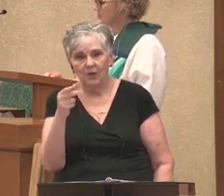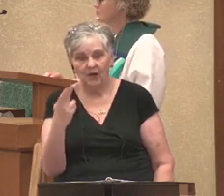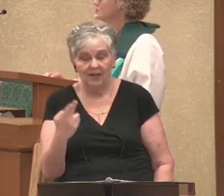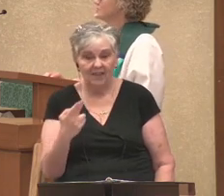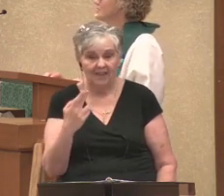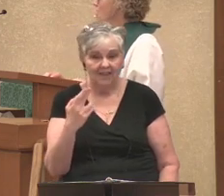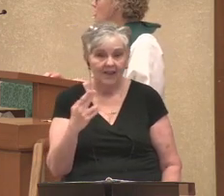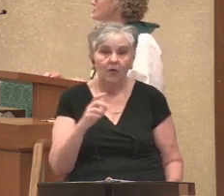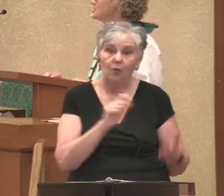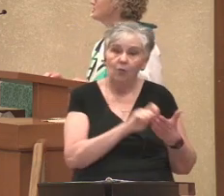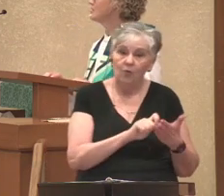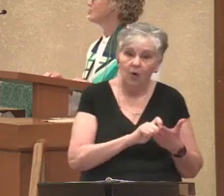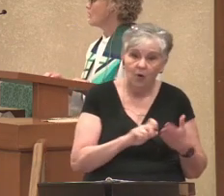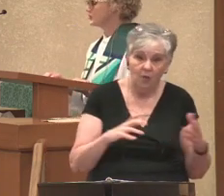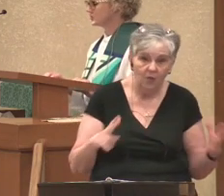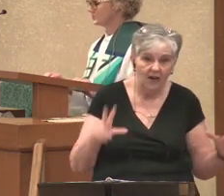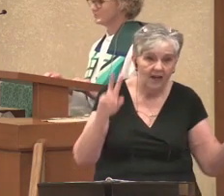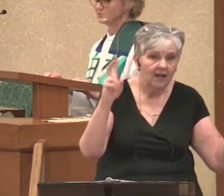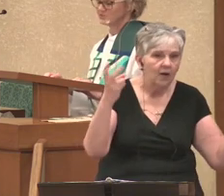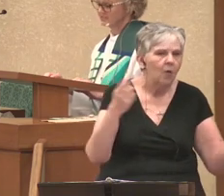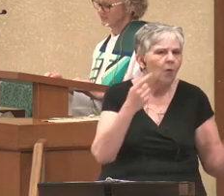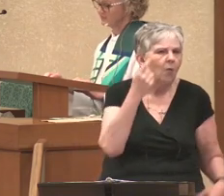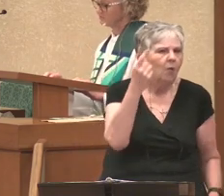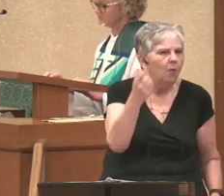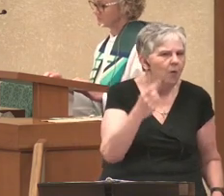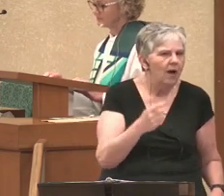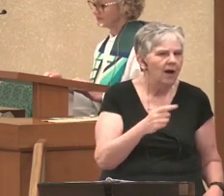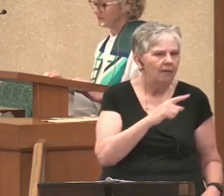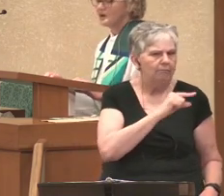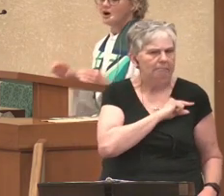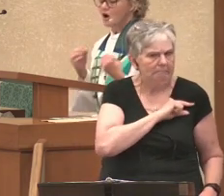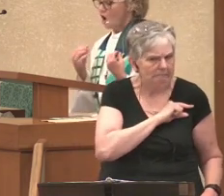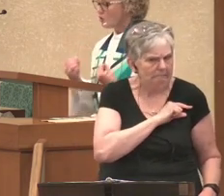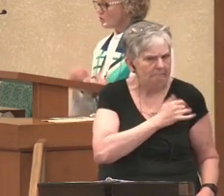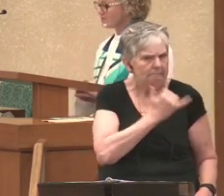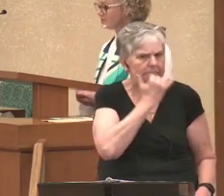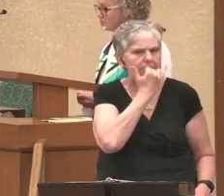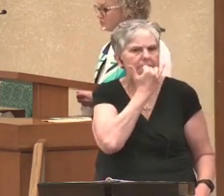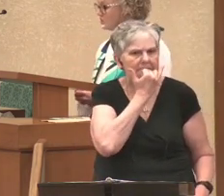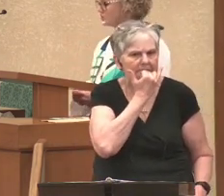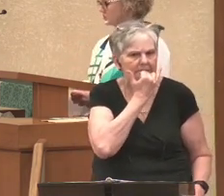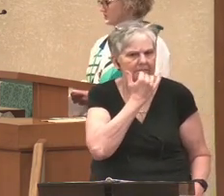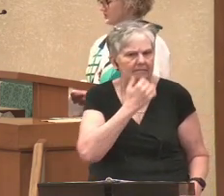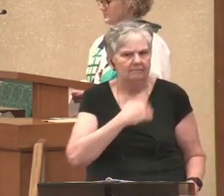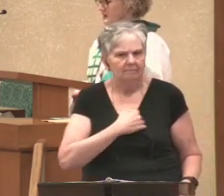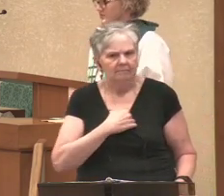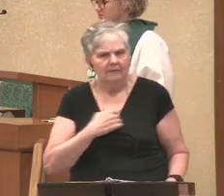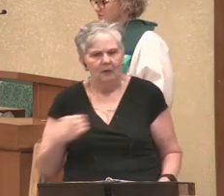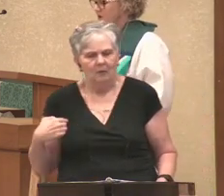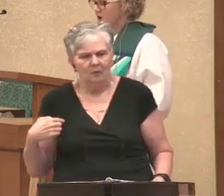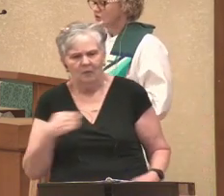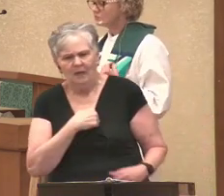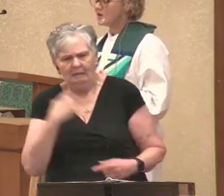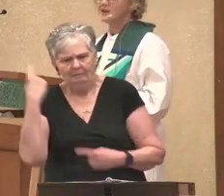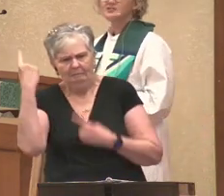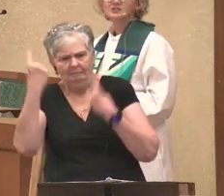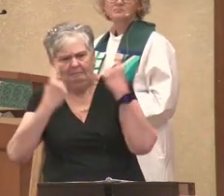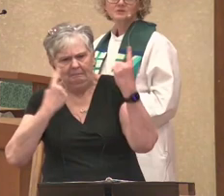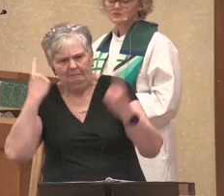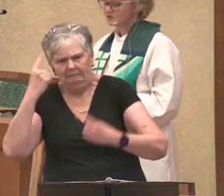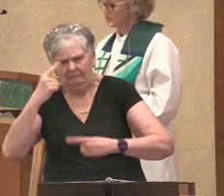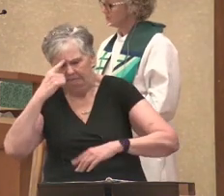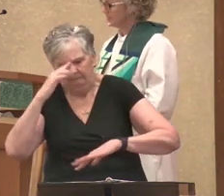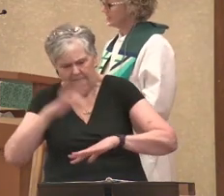ghostly fears and haunting thoughts proceed." According to Associated Press, a new